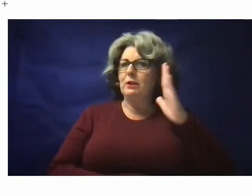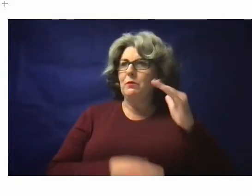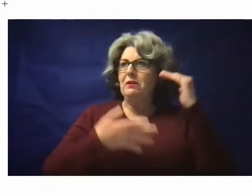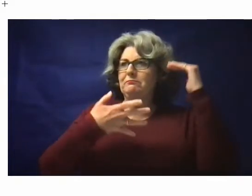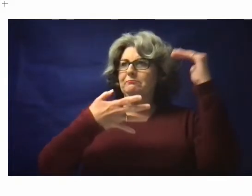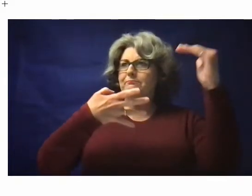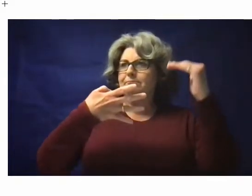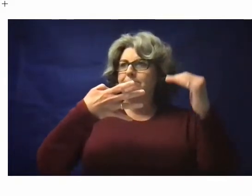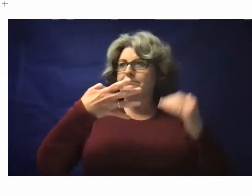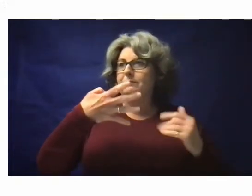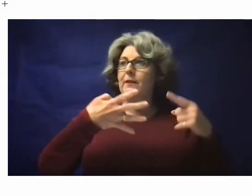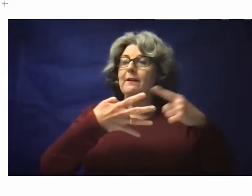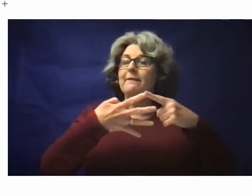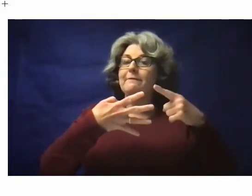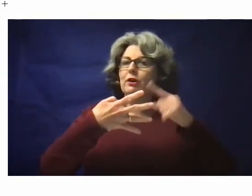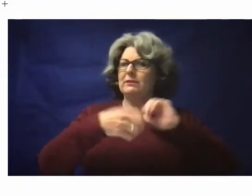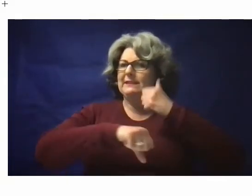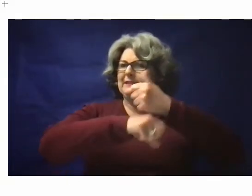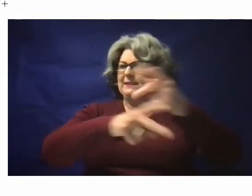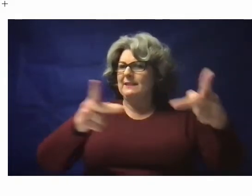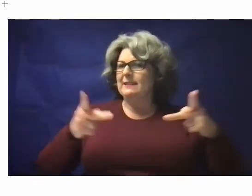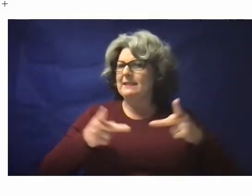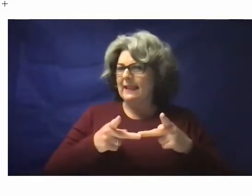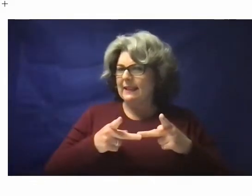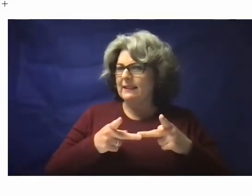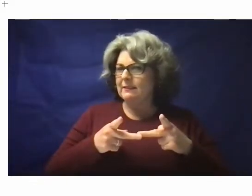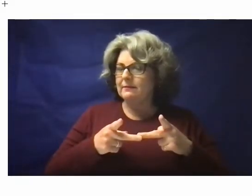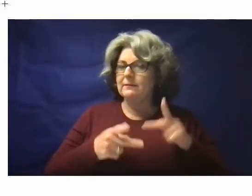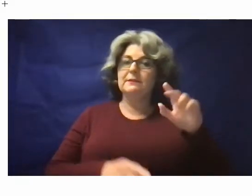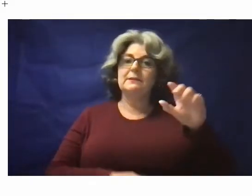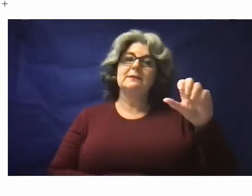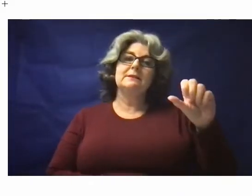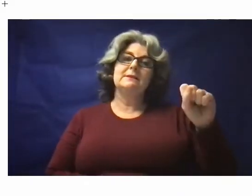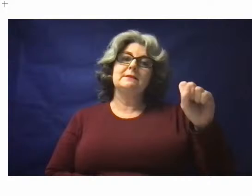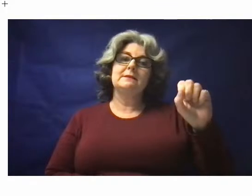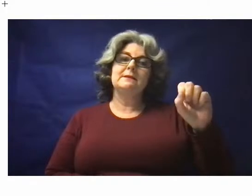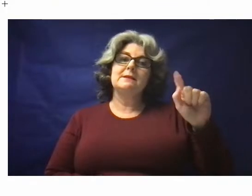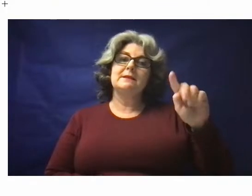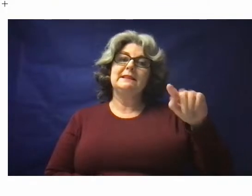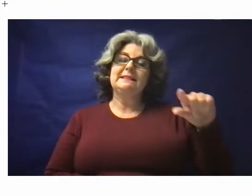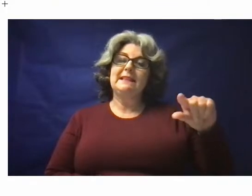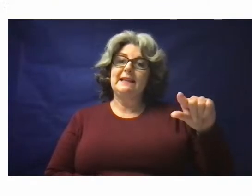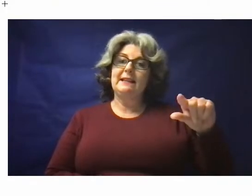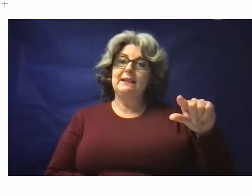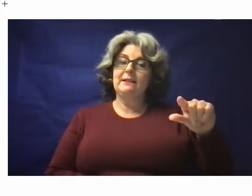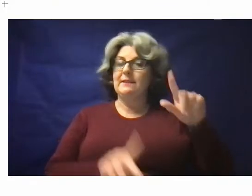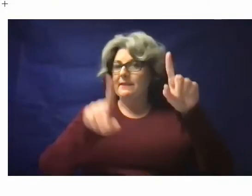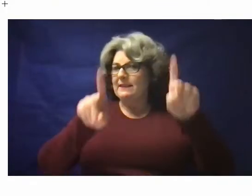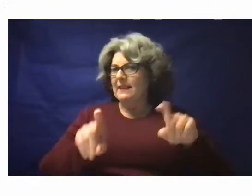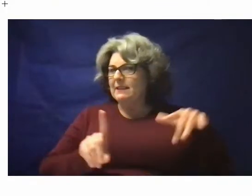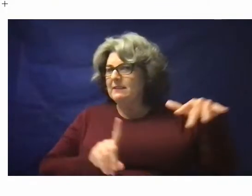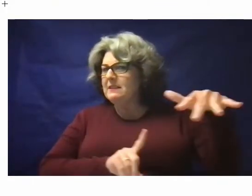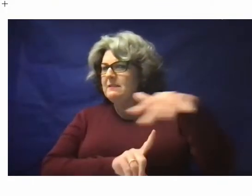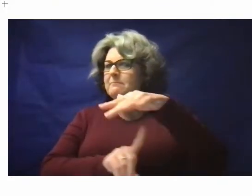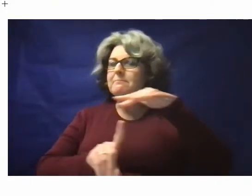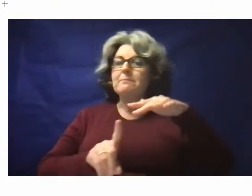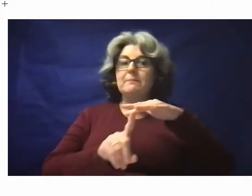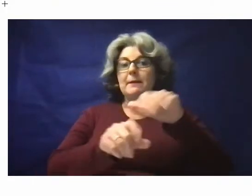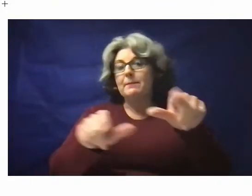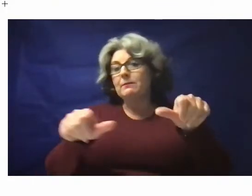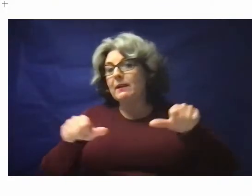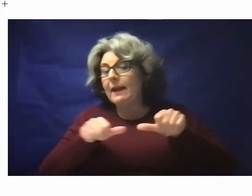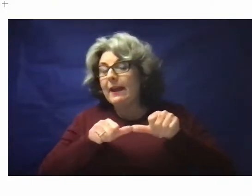And number one is setting. So settings are modifications in a testing environment, test settings, location,